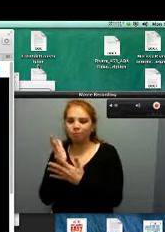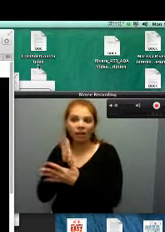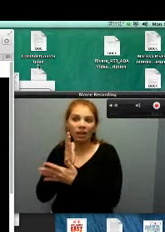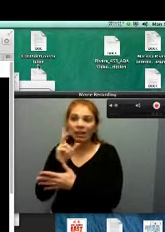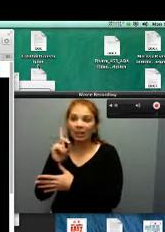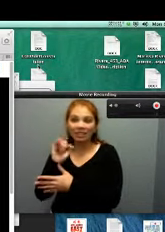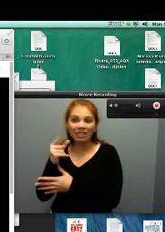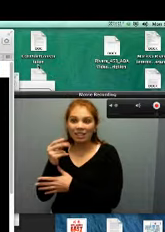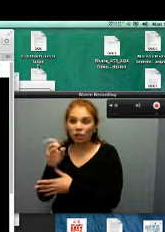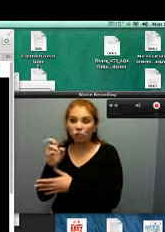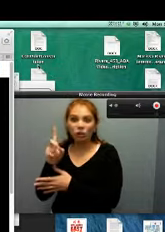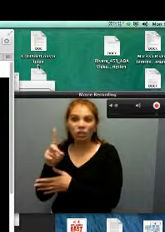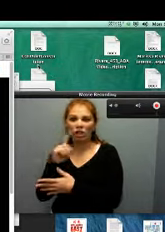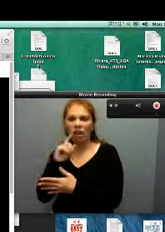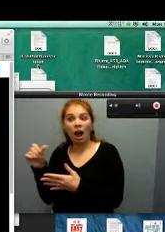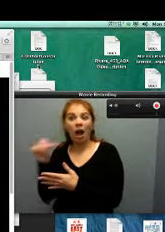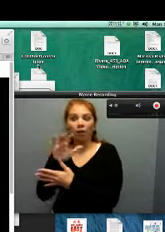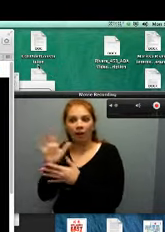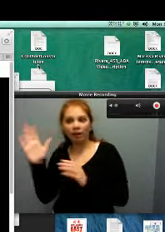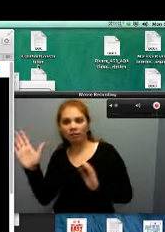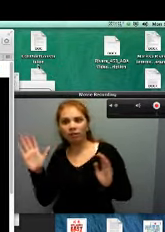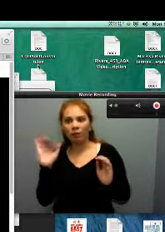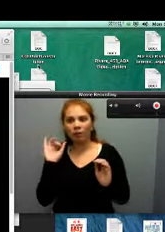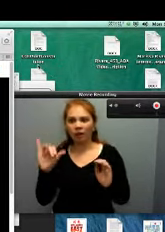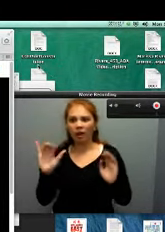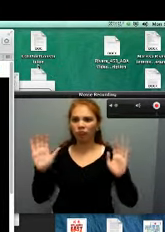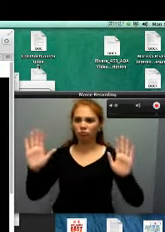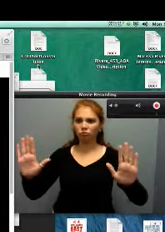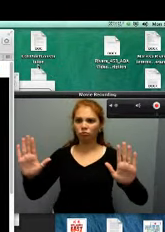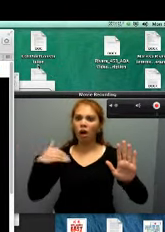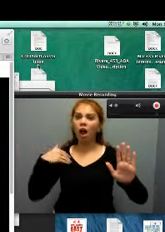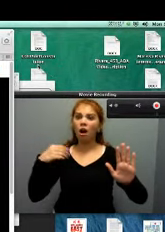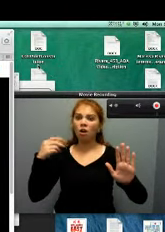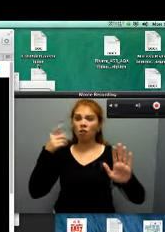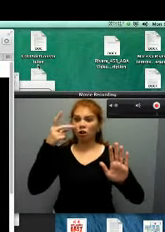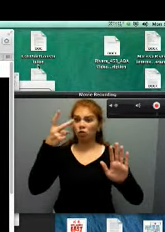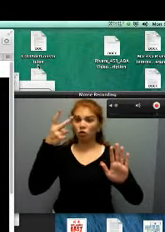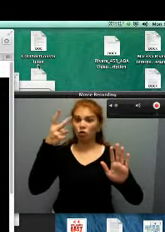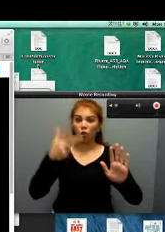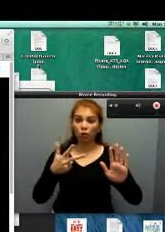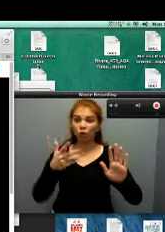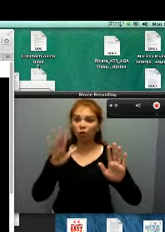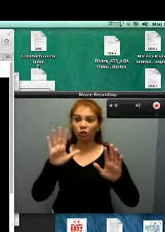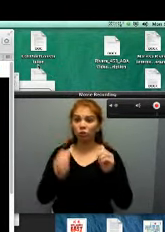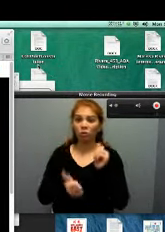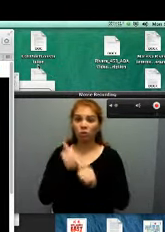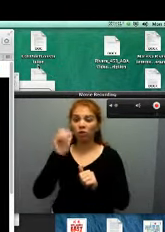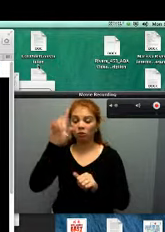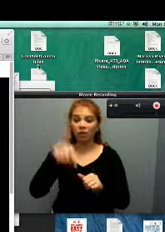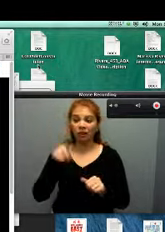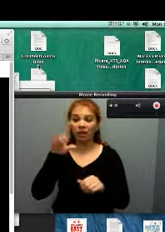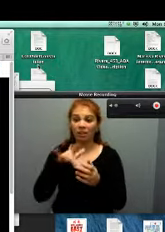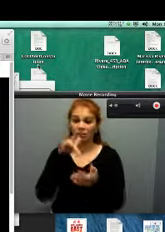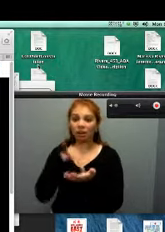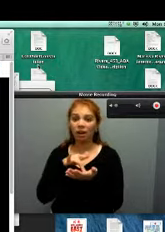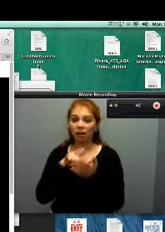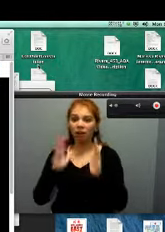number on the other end. And again, about 2/3 are going to be in the middle.